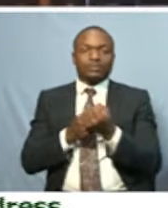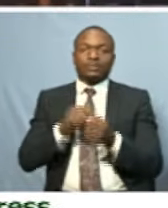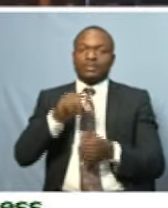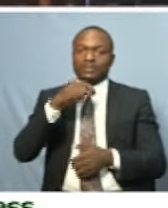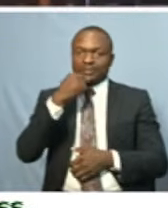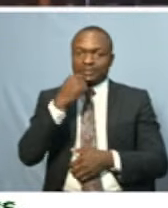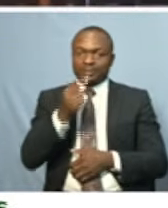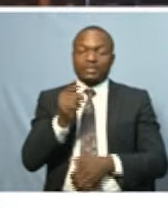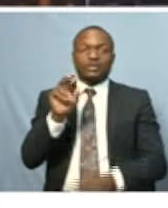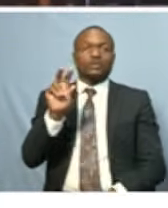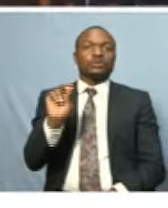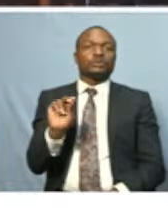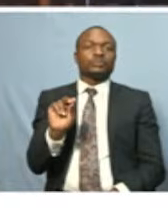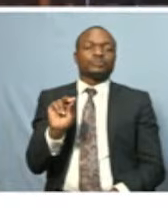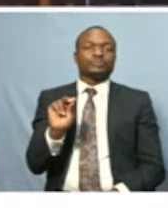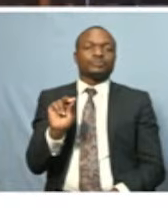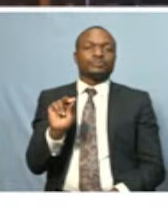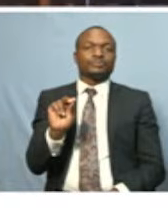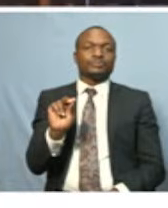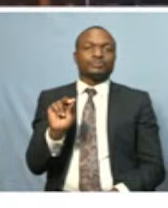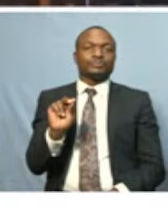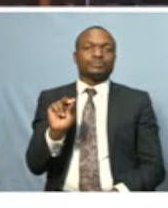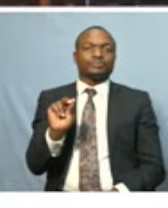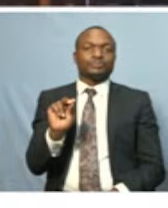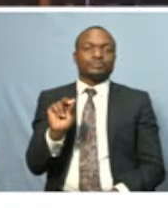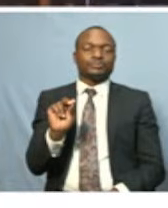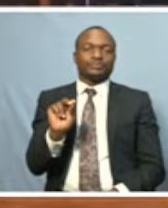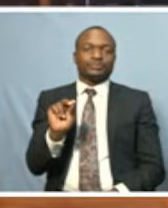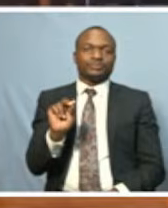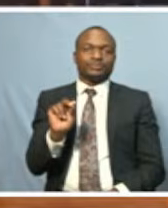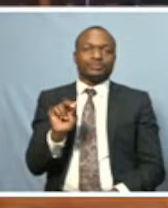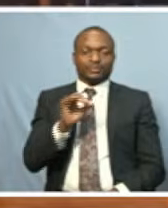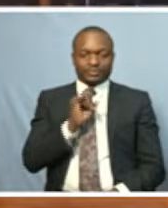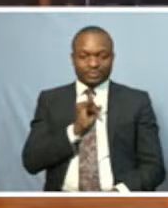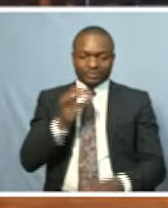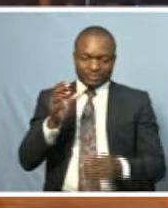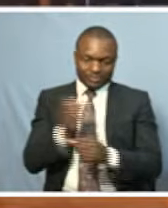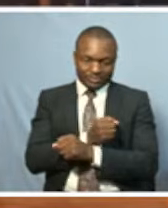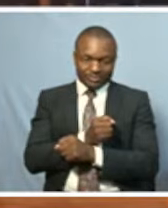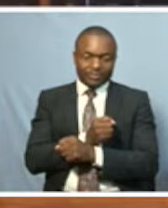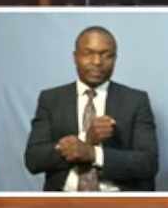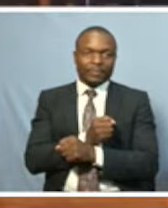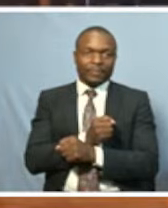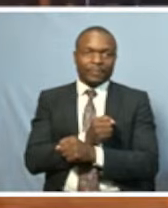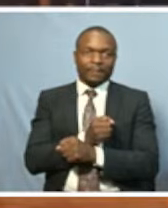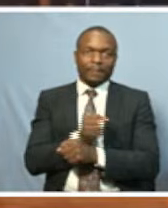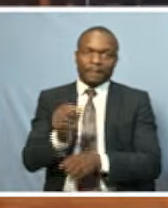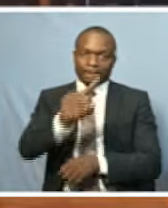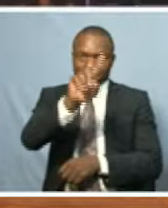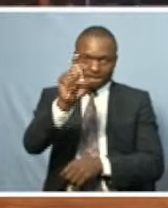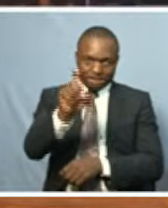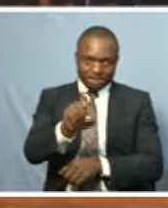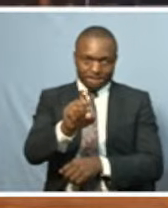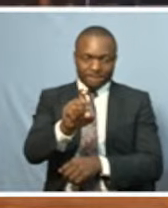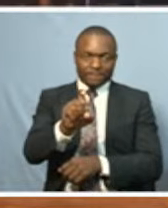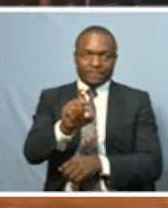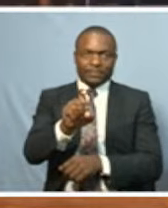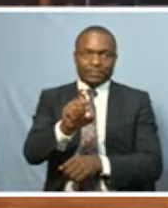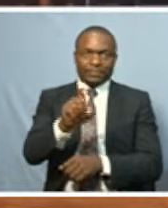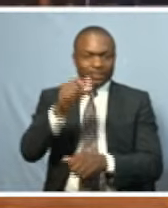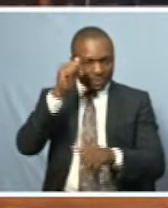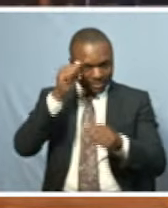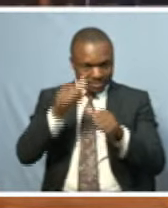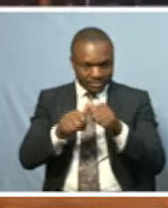Of the contrary say no. The ayes have it. The question is resolved in